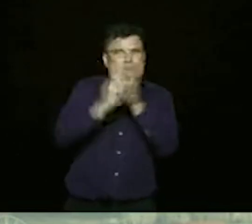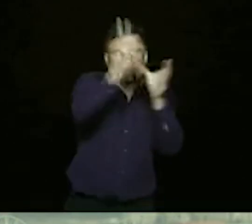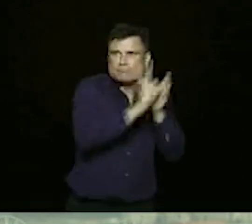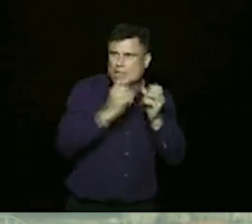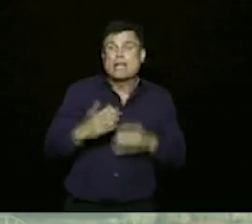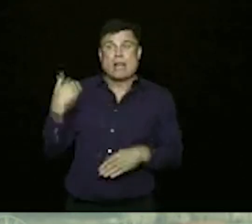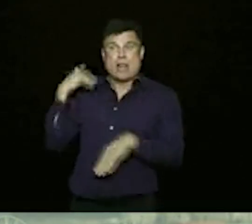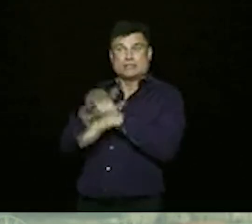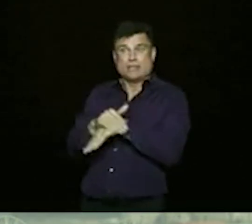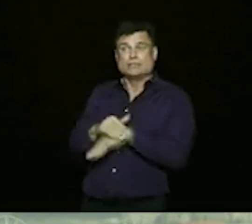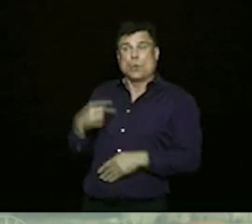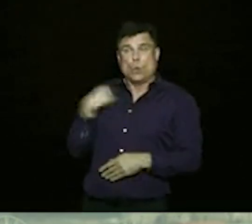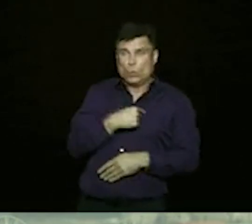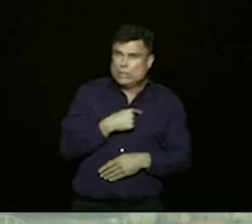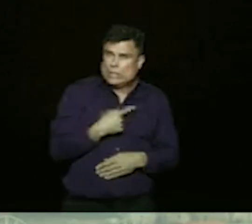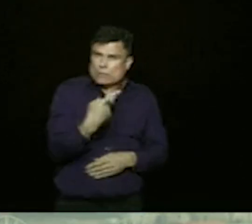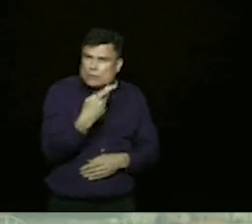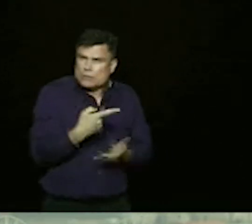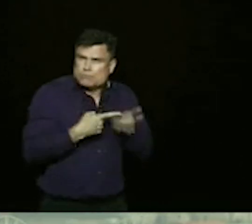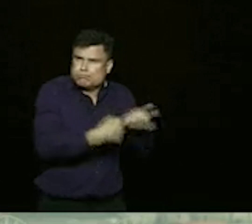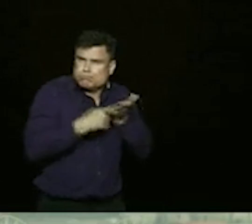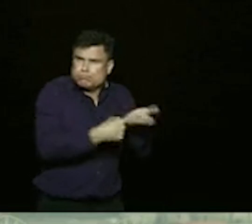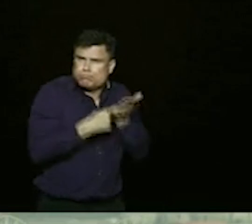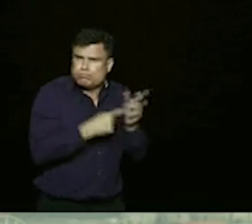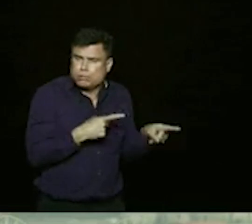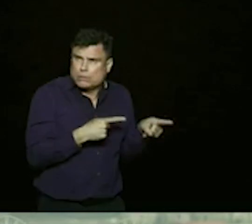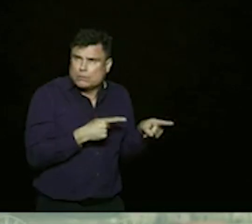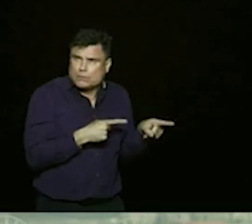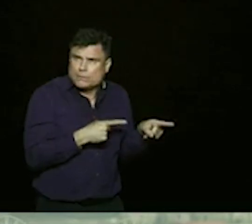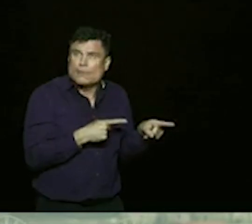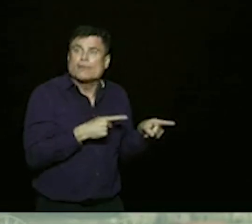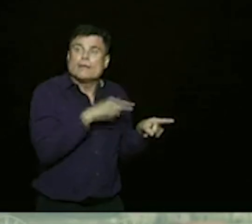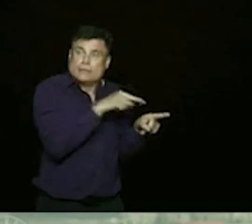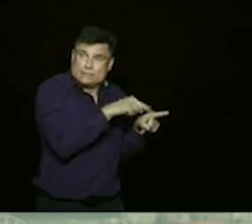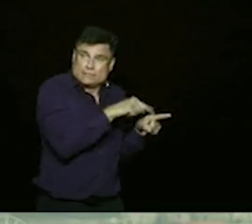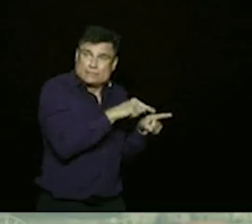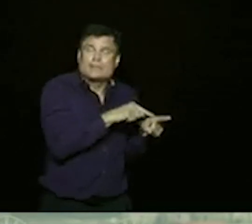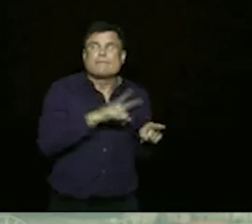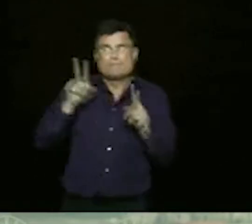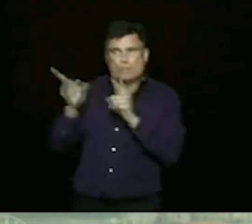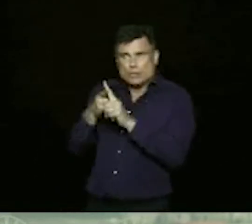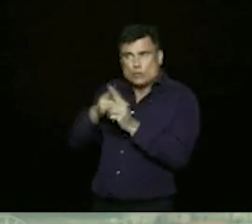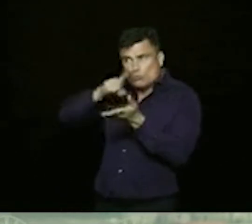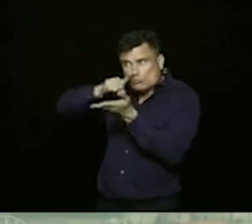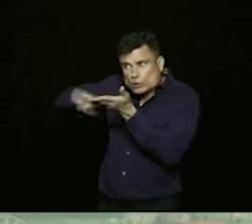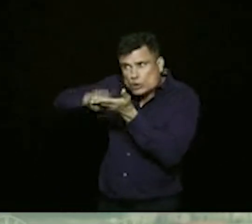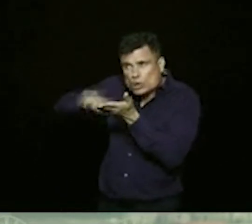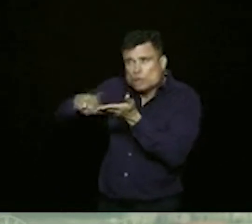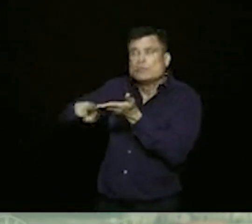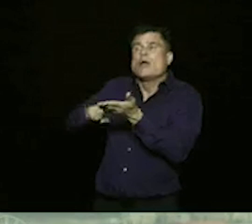to assess the facts before and assess the circumstances, and then we'll work with Mr. Brown and others in our